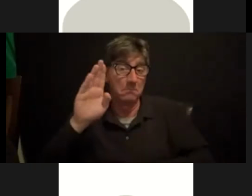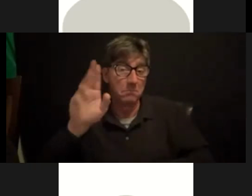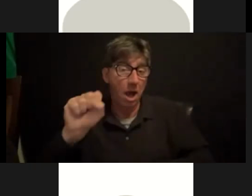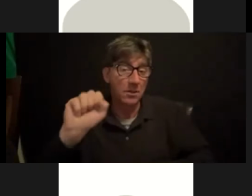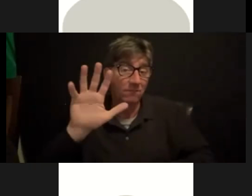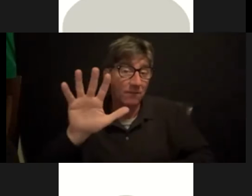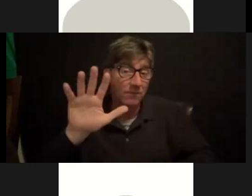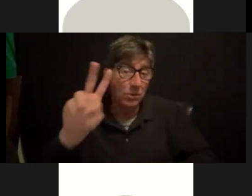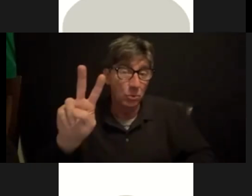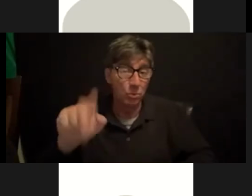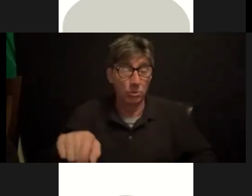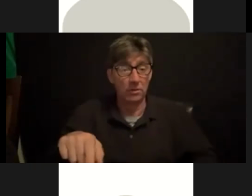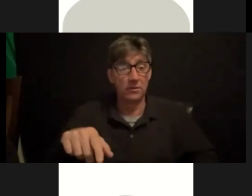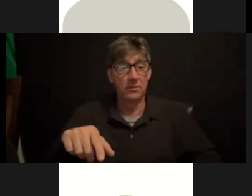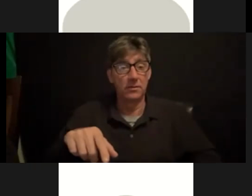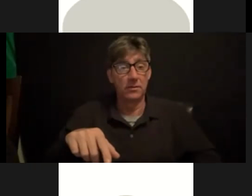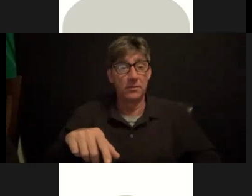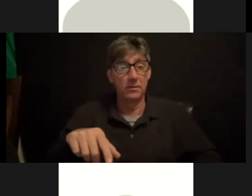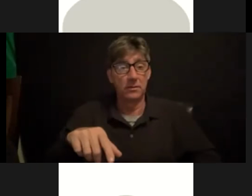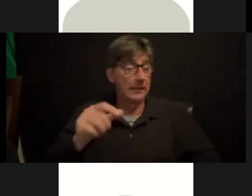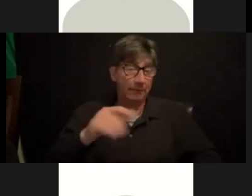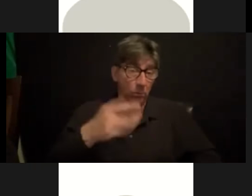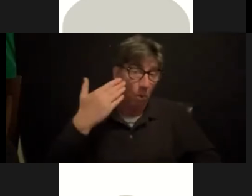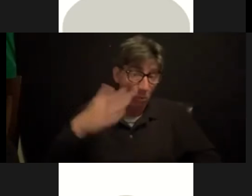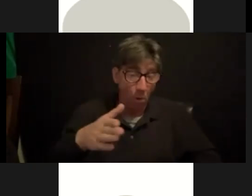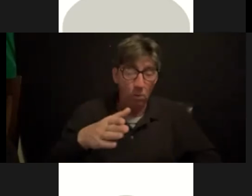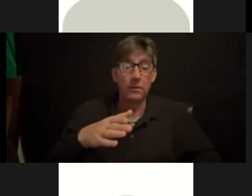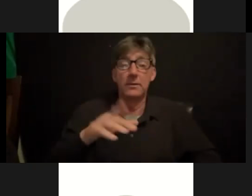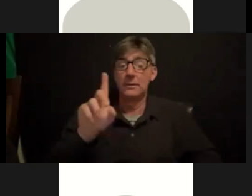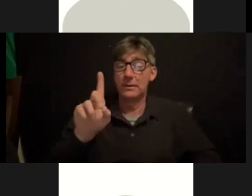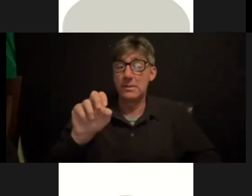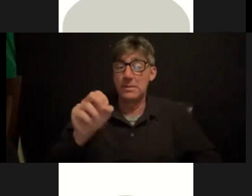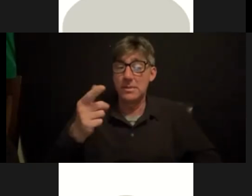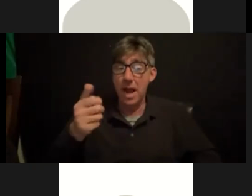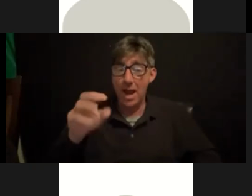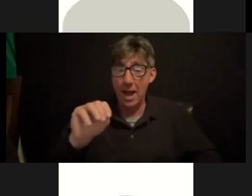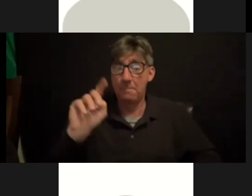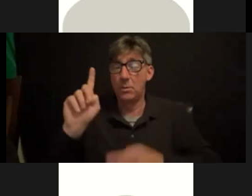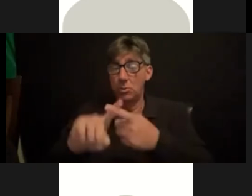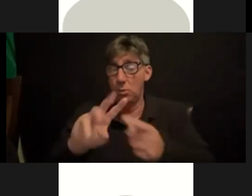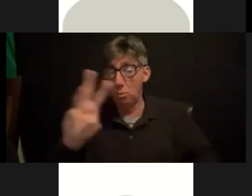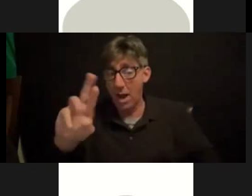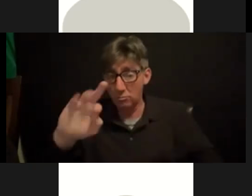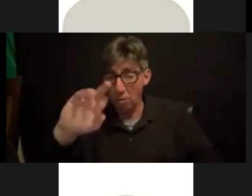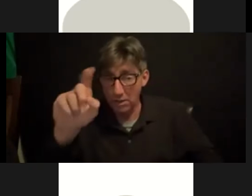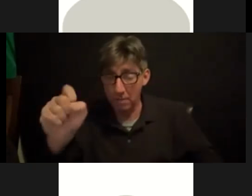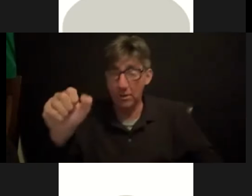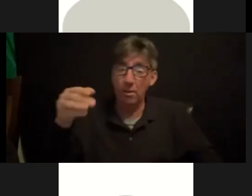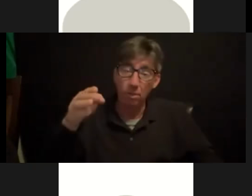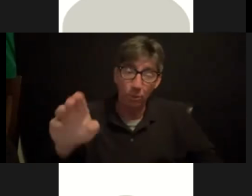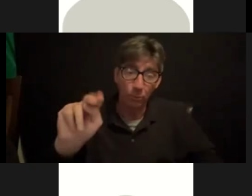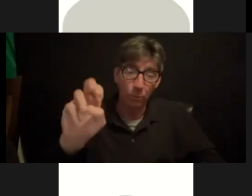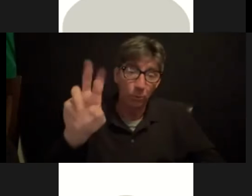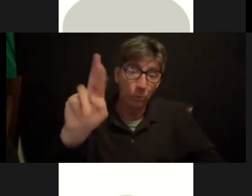It goes from, in case some people don't know, Dedham to West Roxbury, all the way through Newton, south to north,